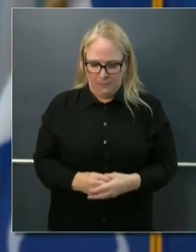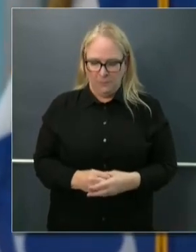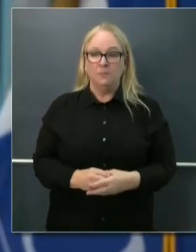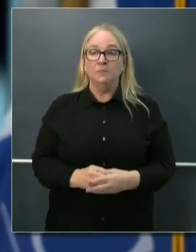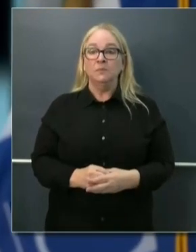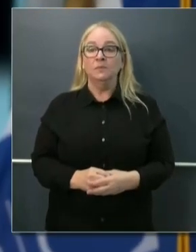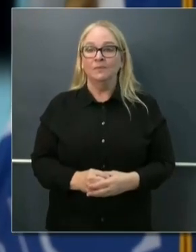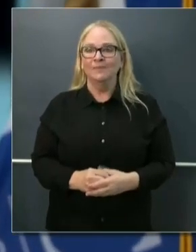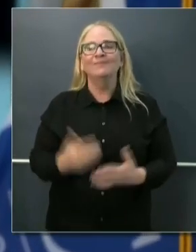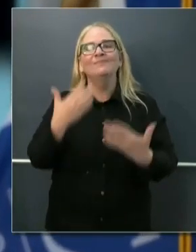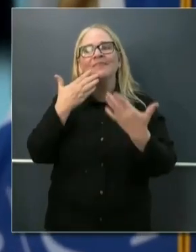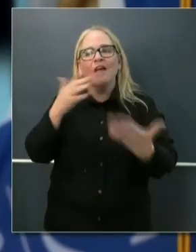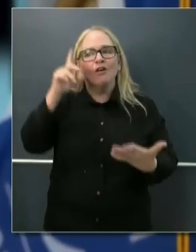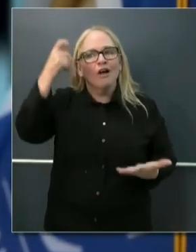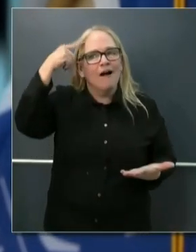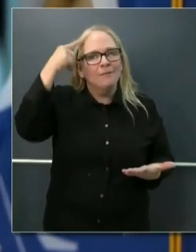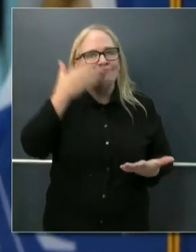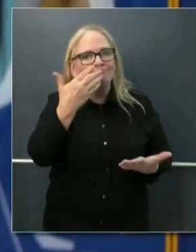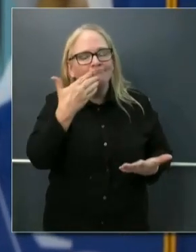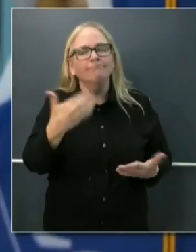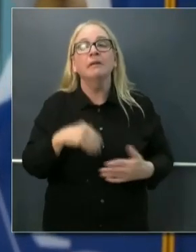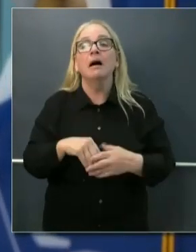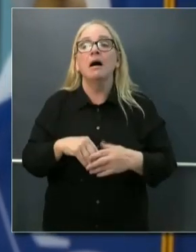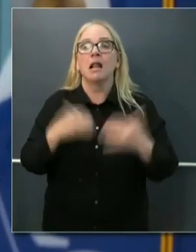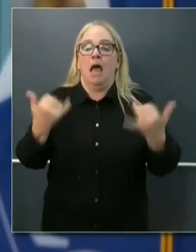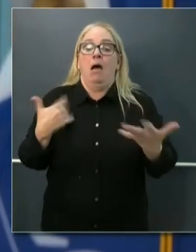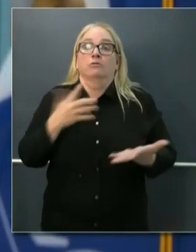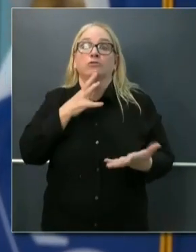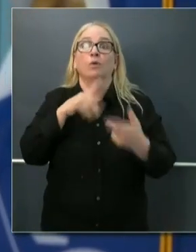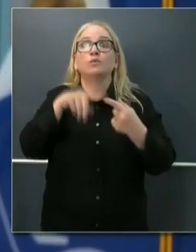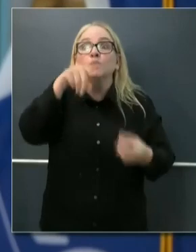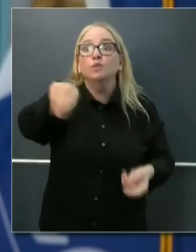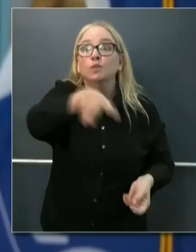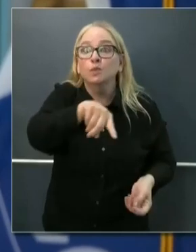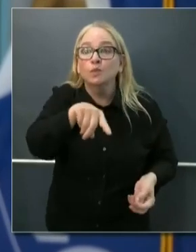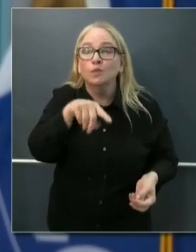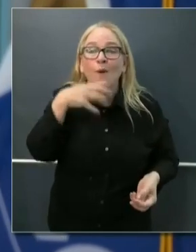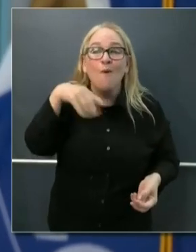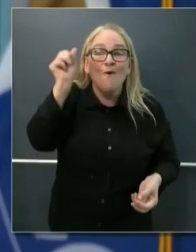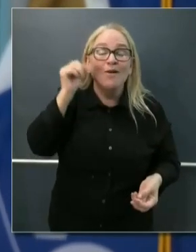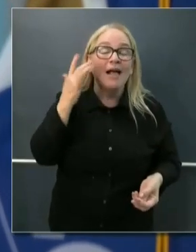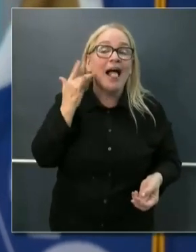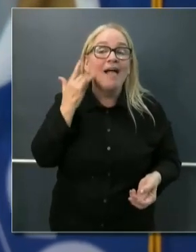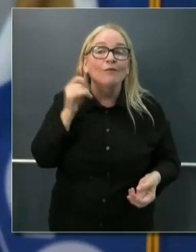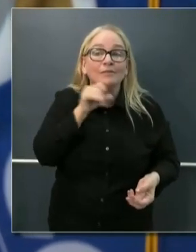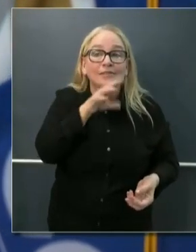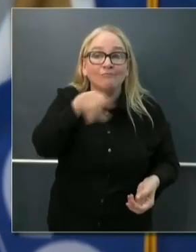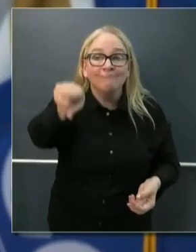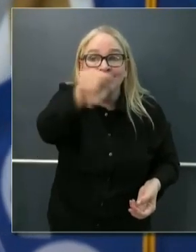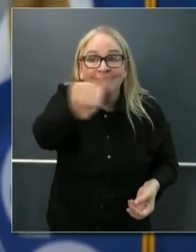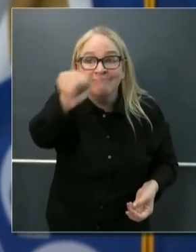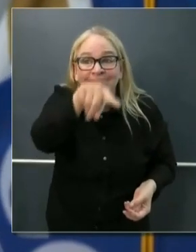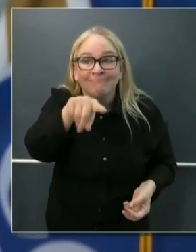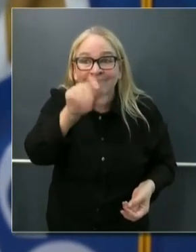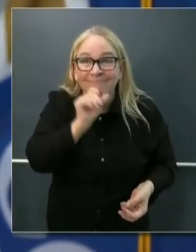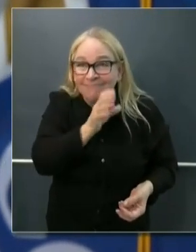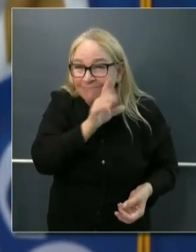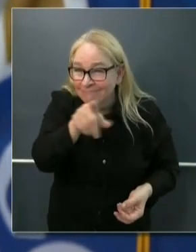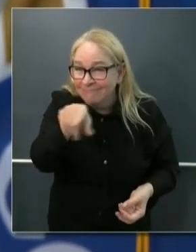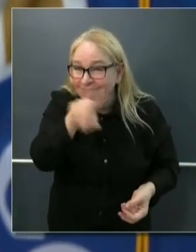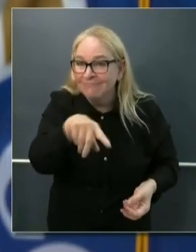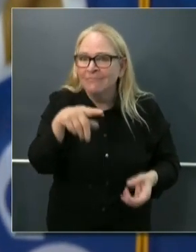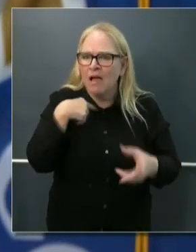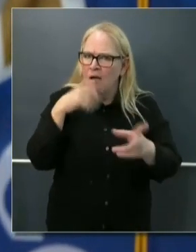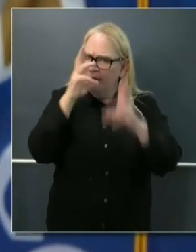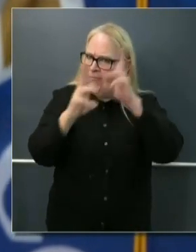Thank you, Governor. And I'm here today to speak directly to older Californians and thank you for really being the heroes. You were the first to answer the call